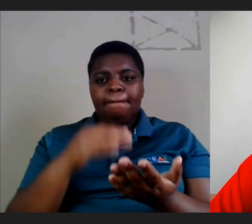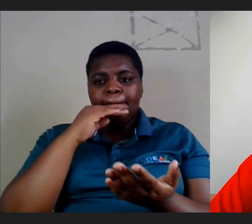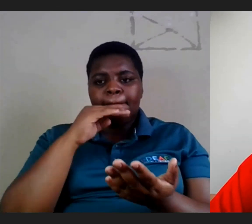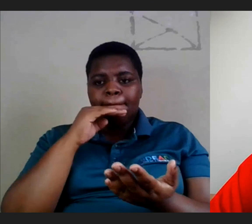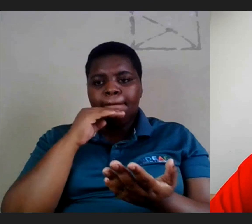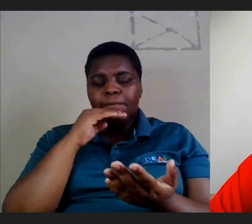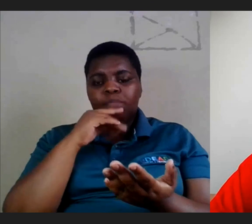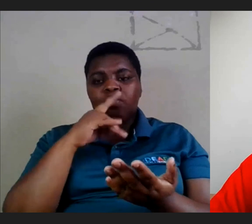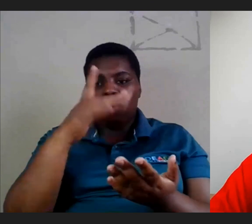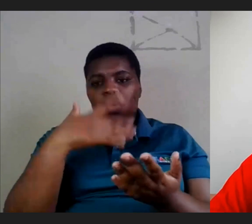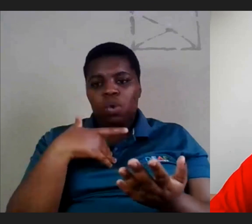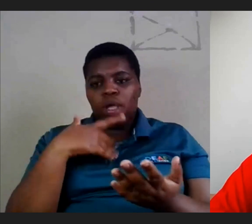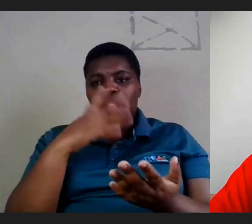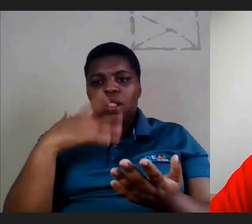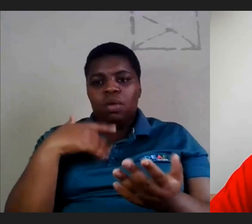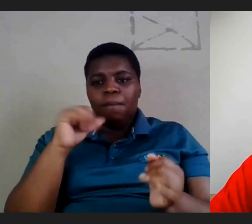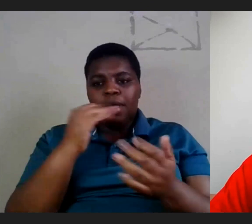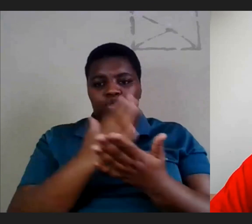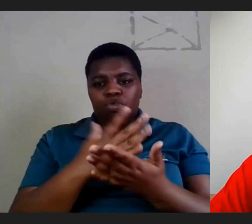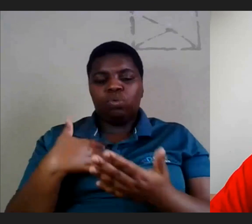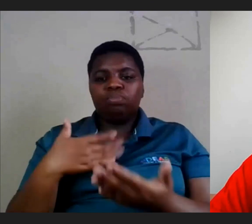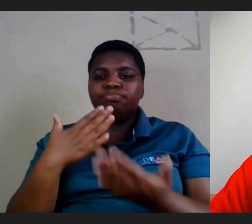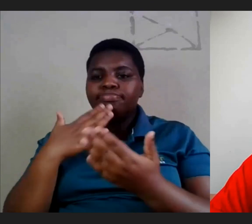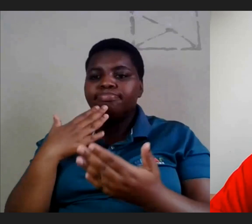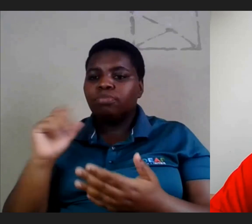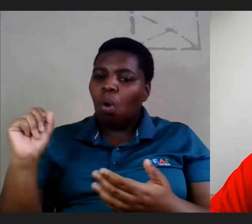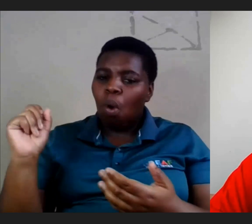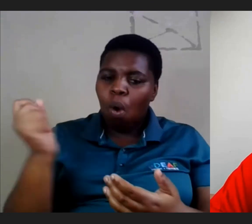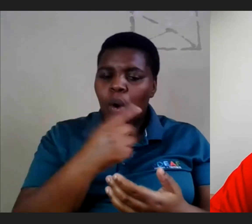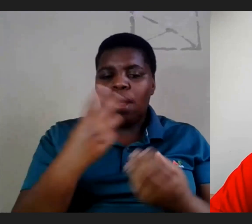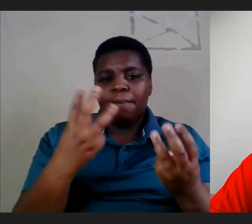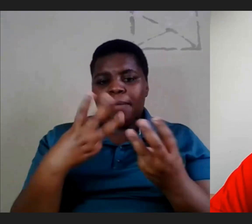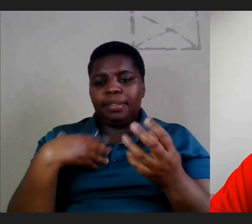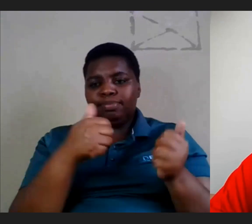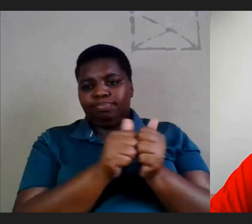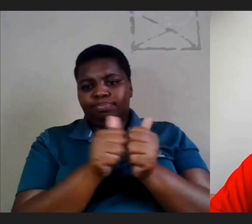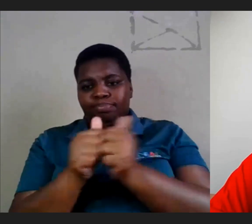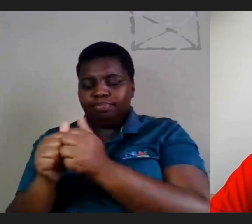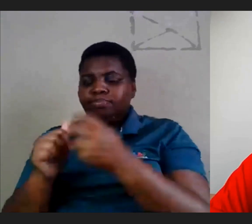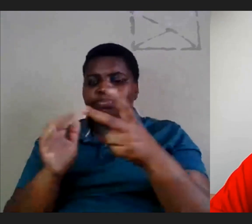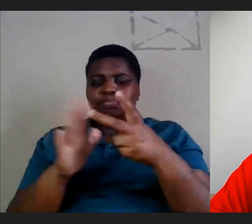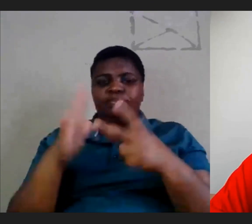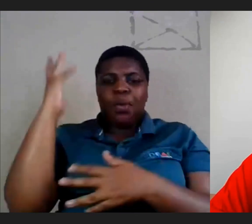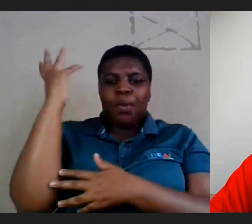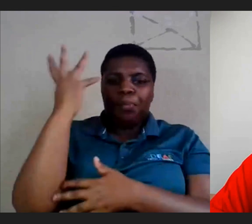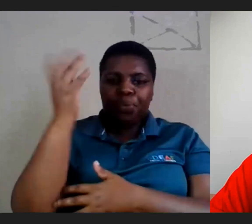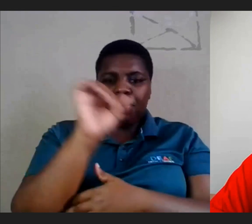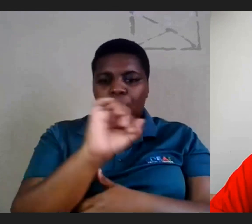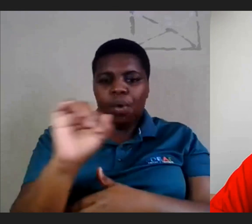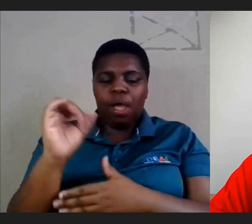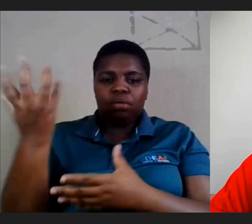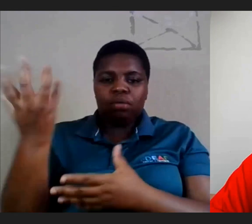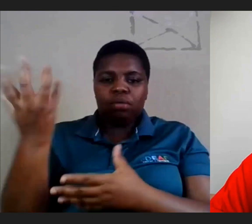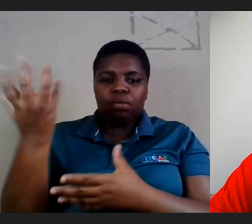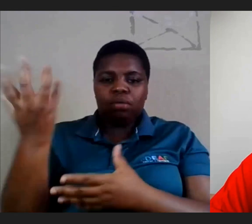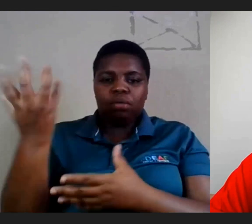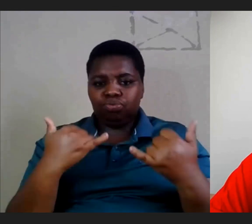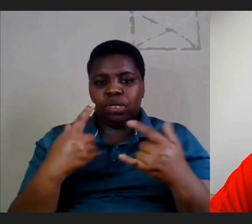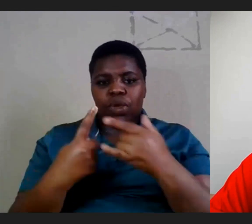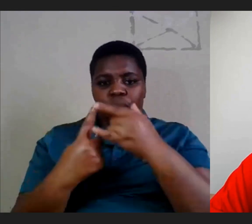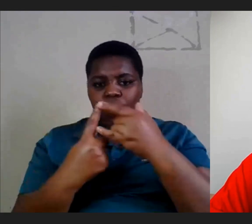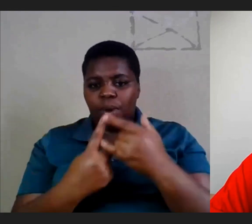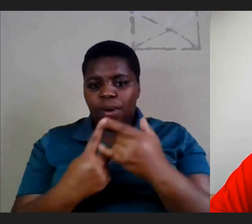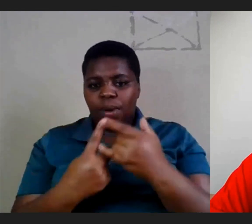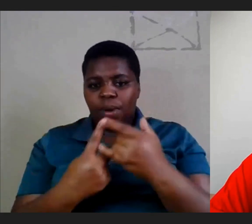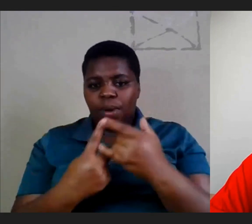Agenda webinar. We would like to thank our collaborators and presenters for their input into this webinar. We would